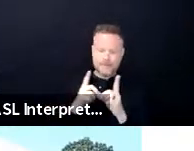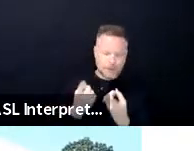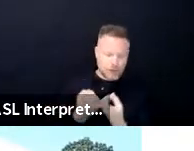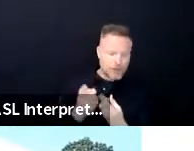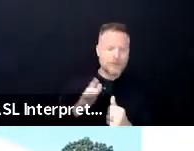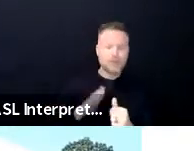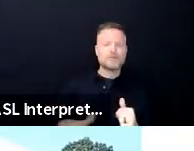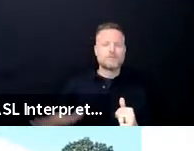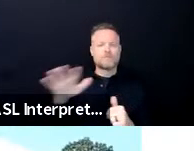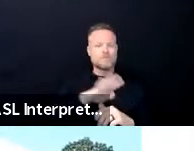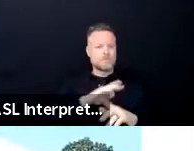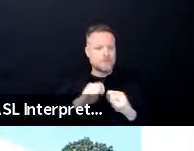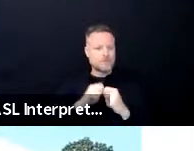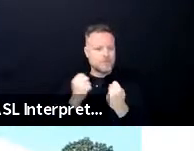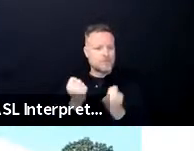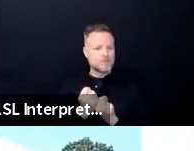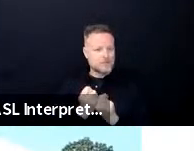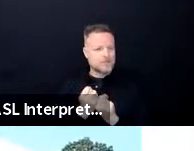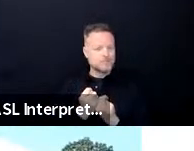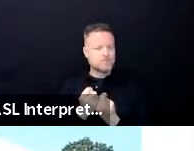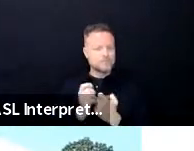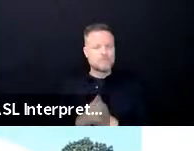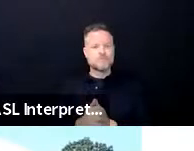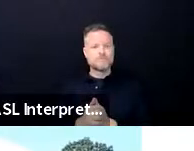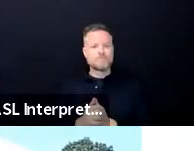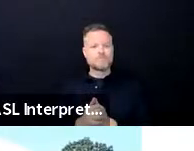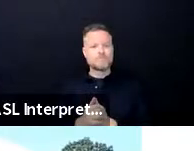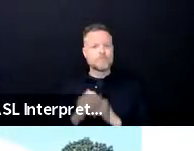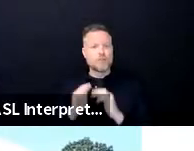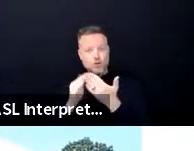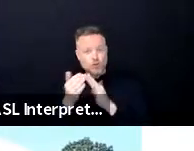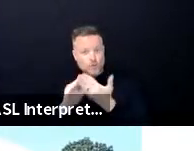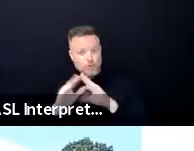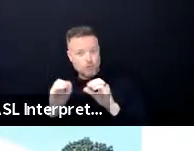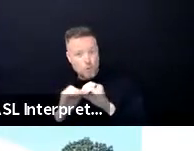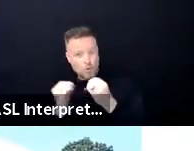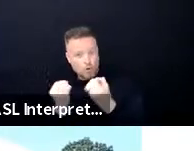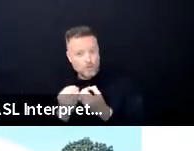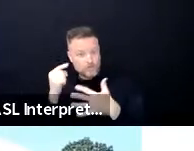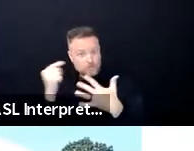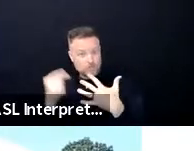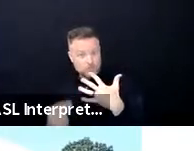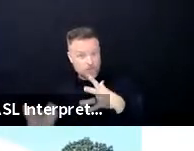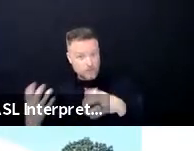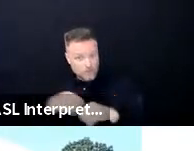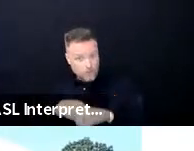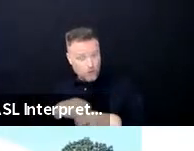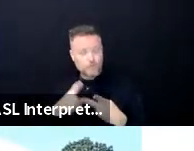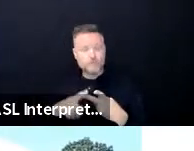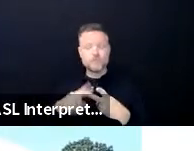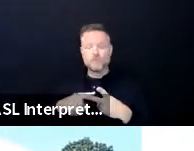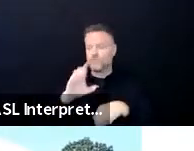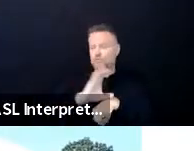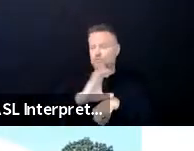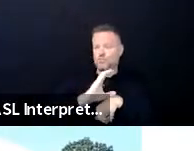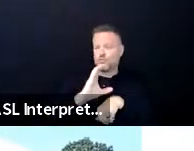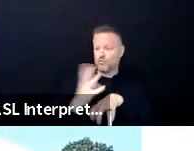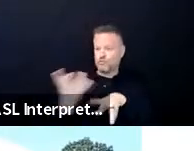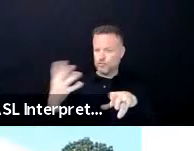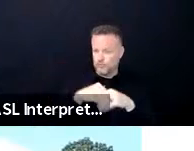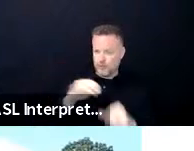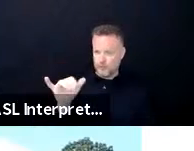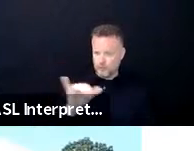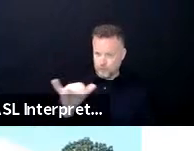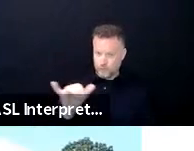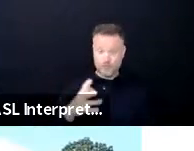teams, our multiple community organizations that are involved, and then our faith-based organization. We have now formed